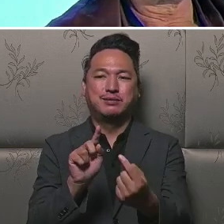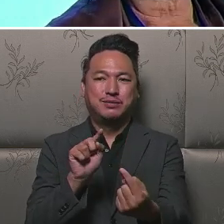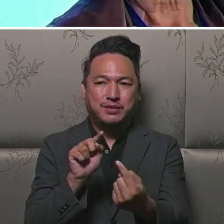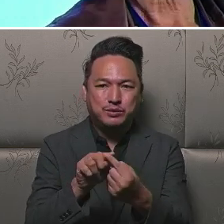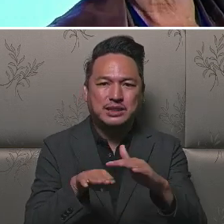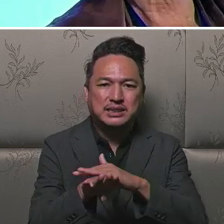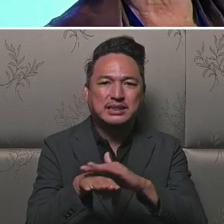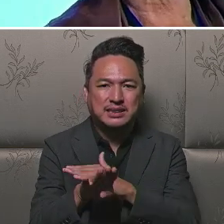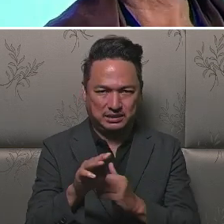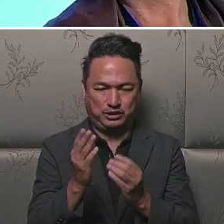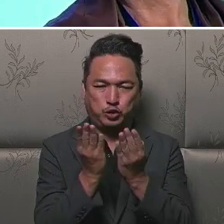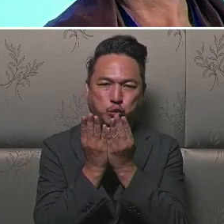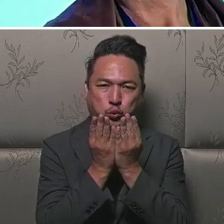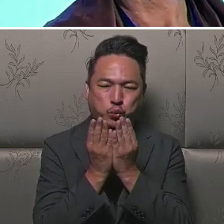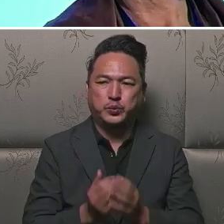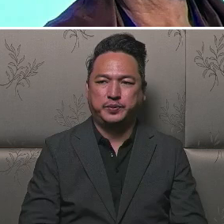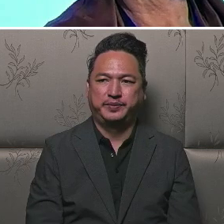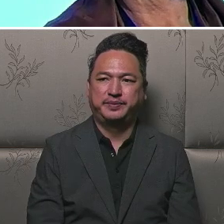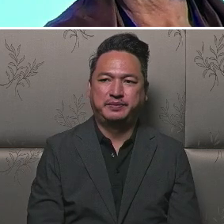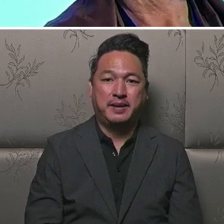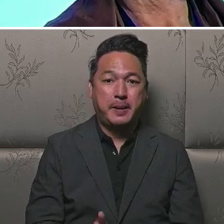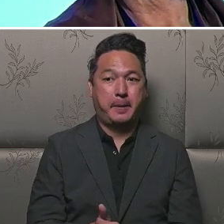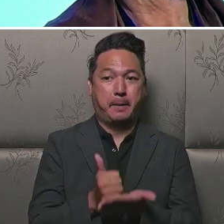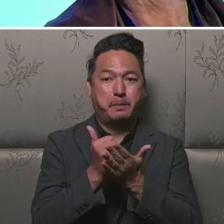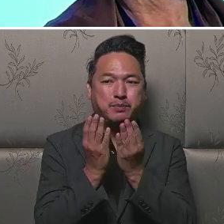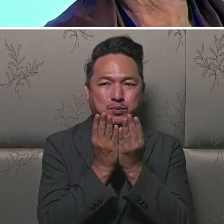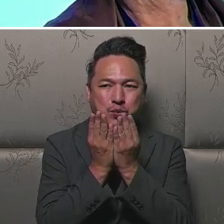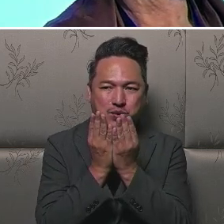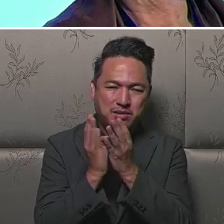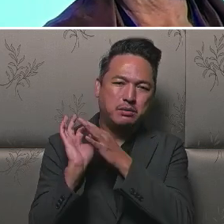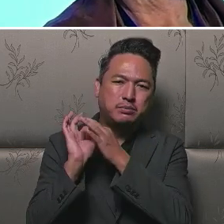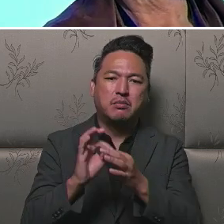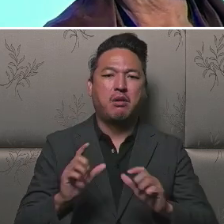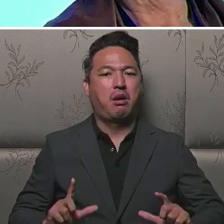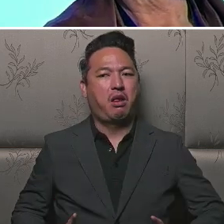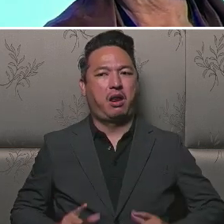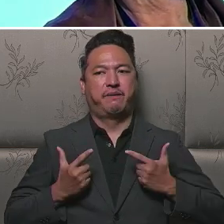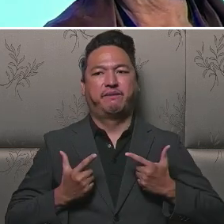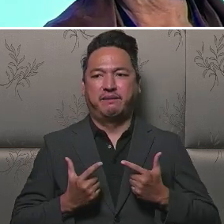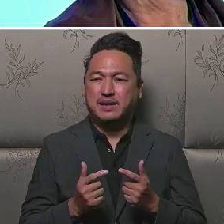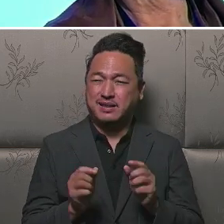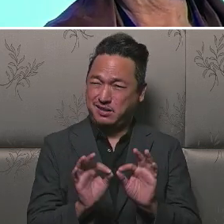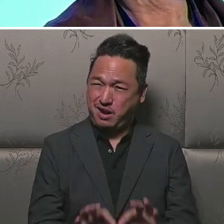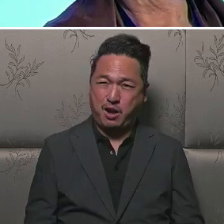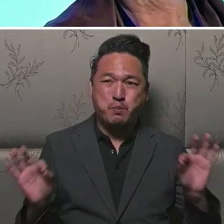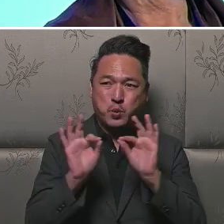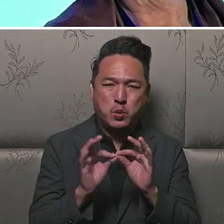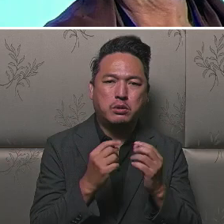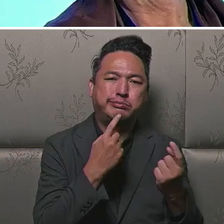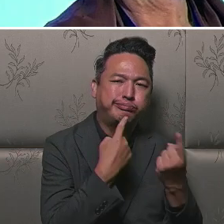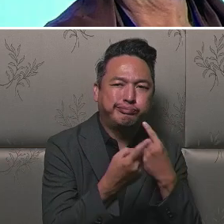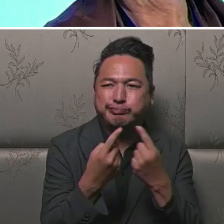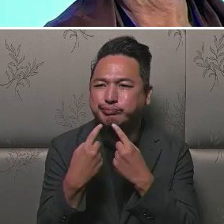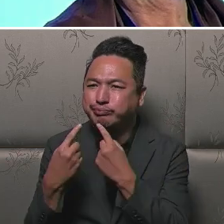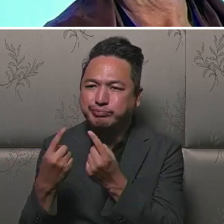standardization, articulation, negotiation, yielding gains, optimizing outcomes, and giving